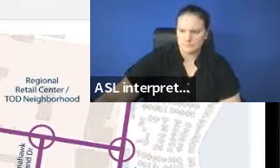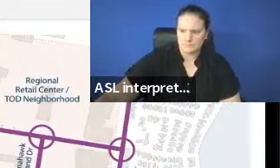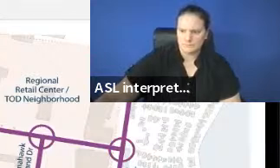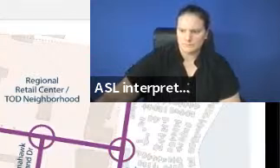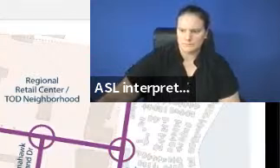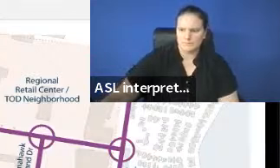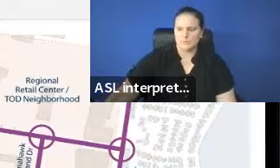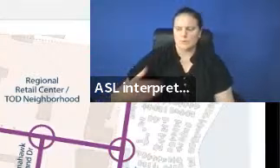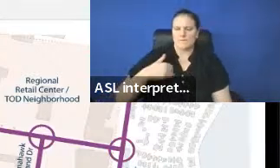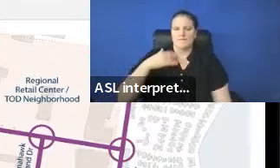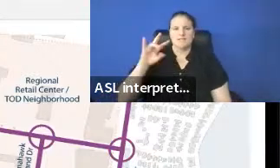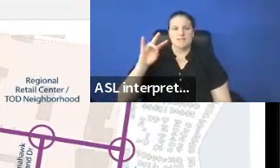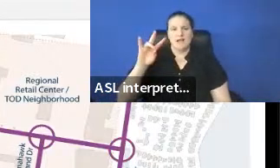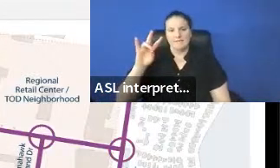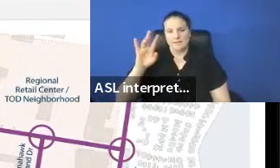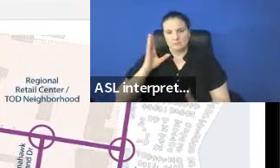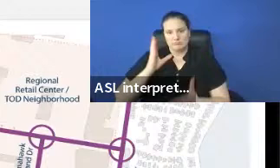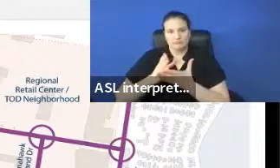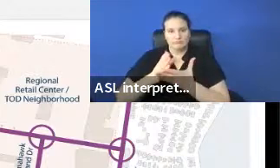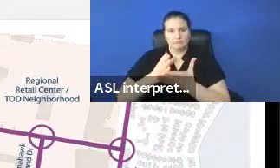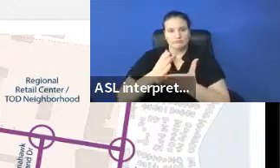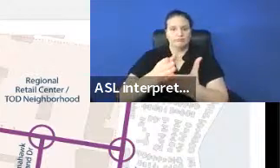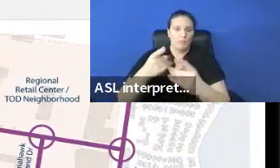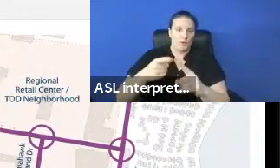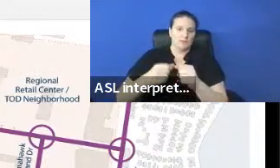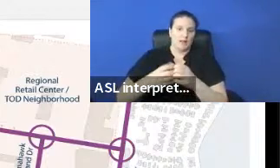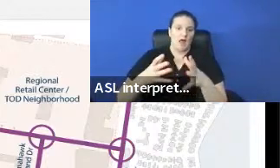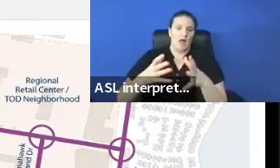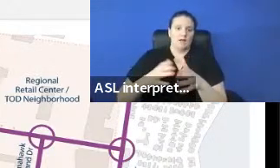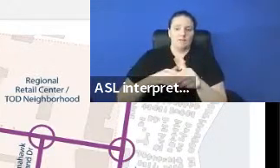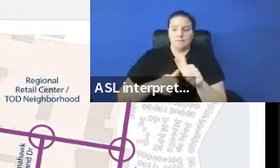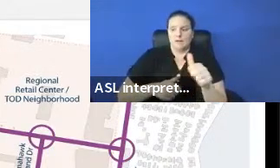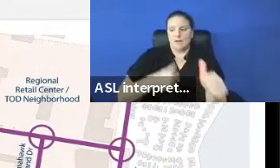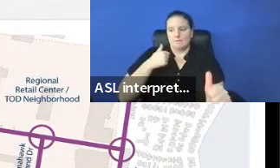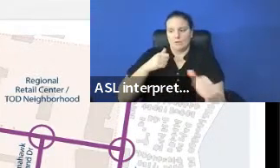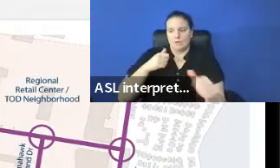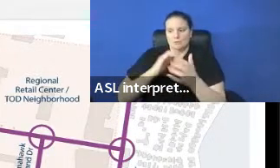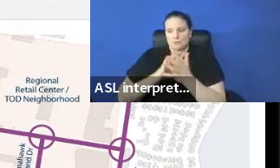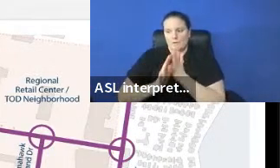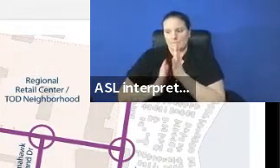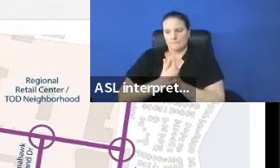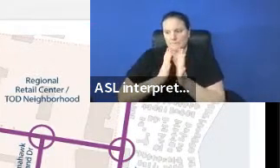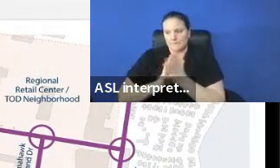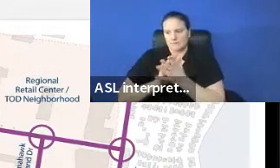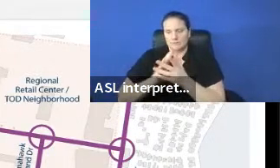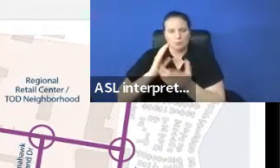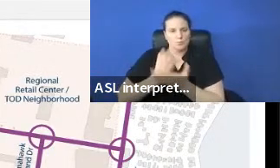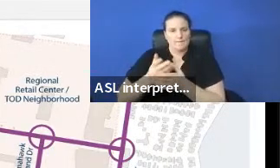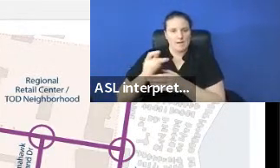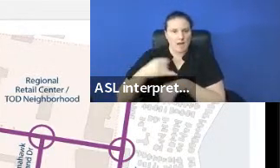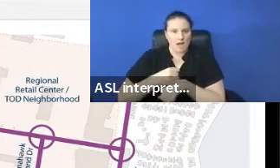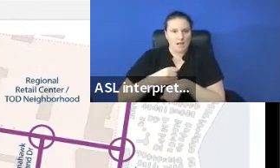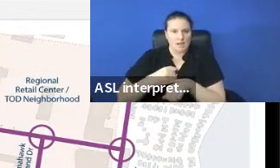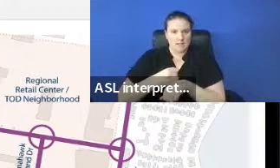points and a lot of backflow traffic to get over to the island.